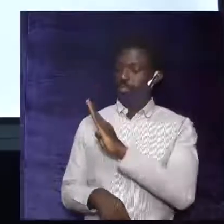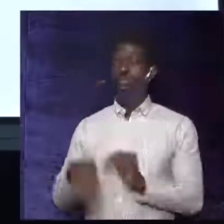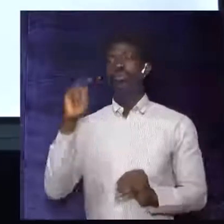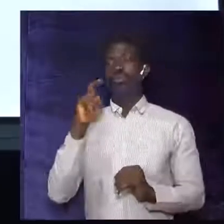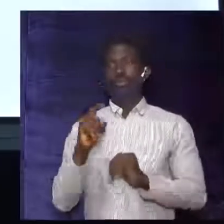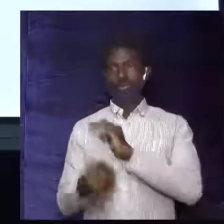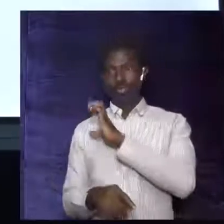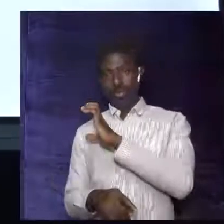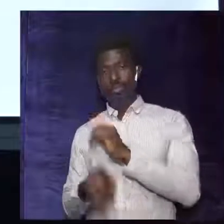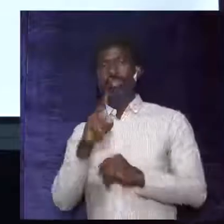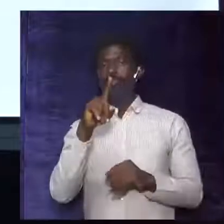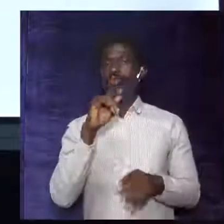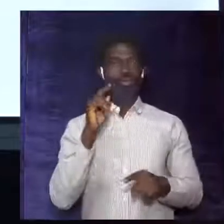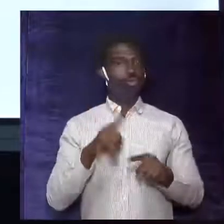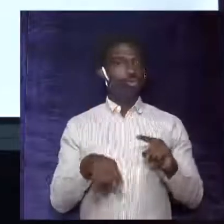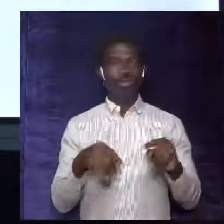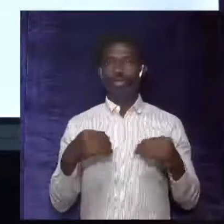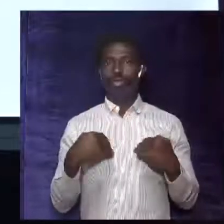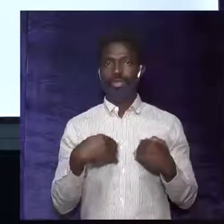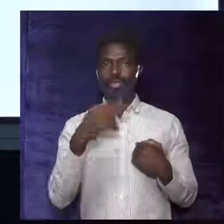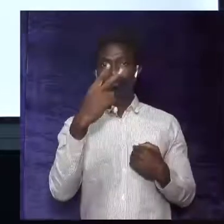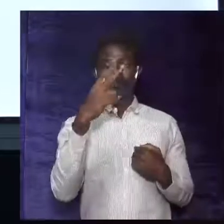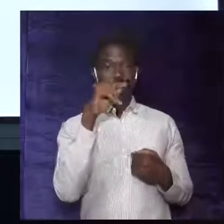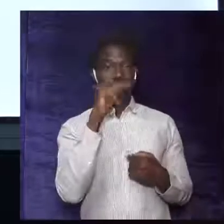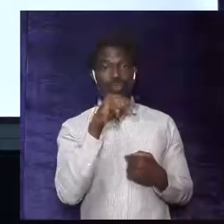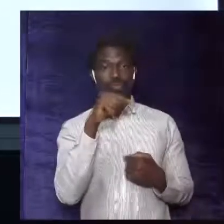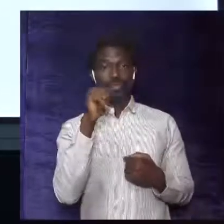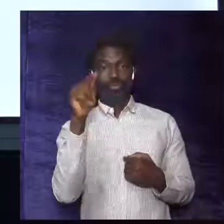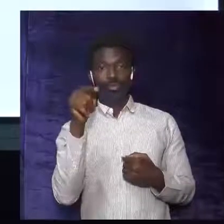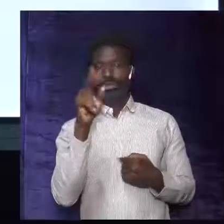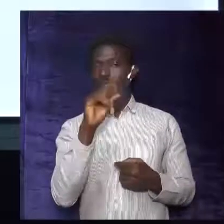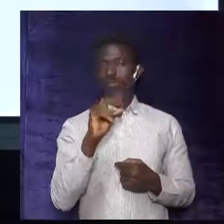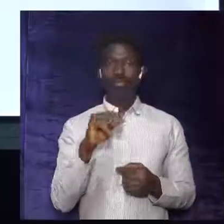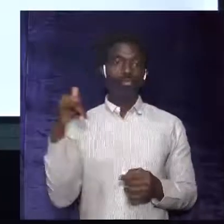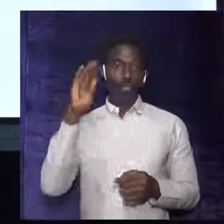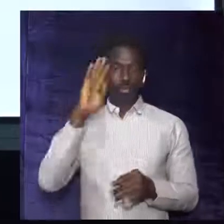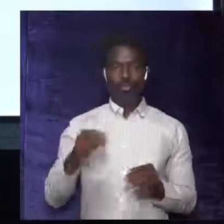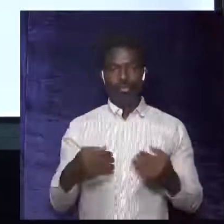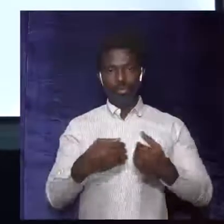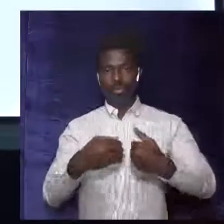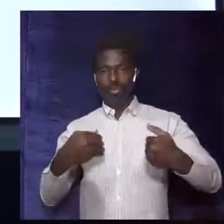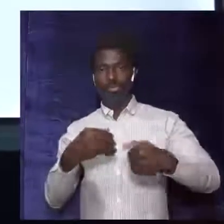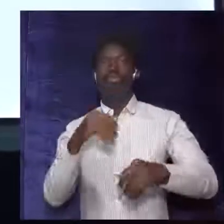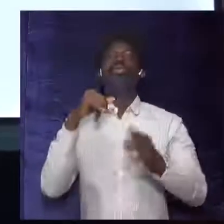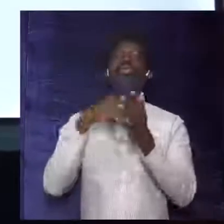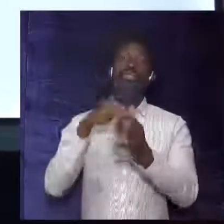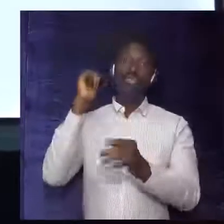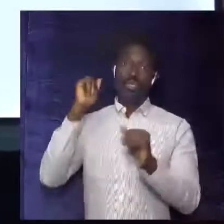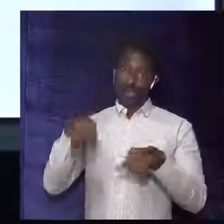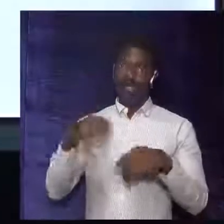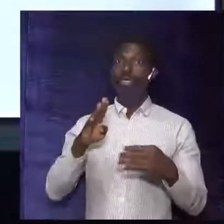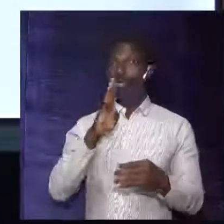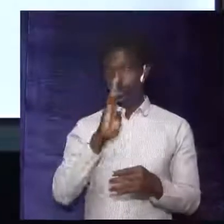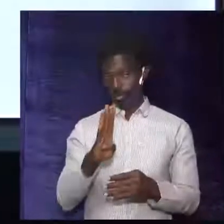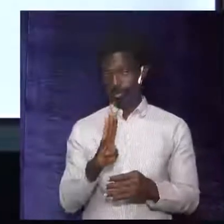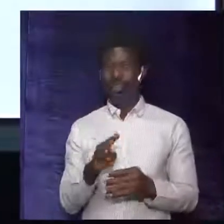B, another one point C. You can't have 2 points standing on top of each other. You know, they're always going to be separate. Okay. So a